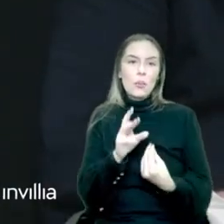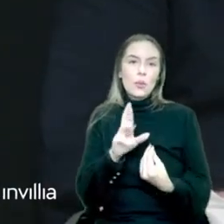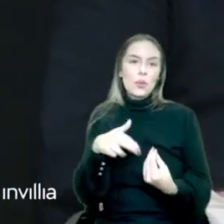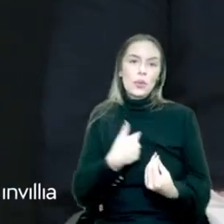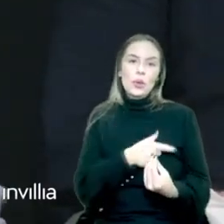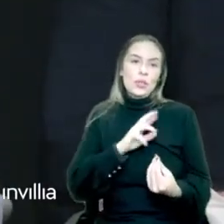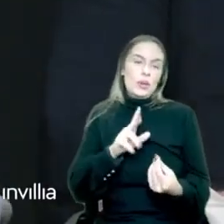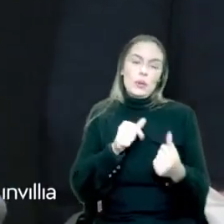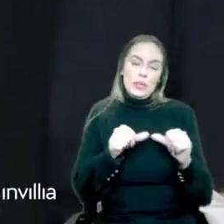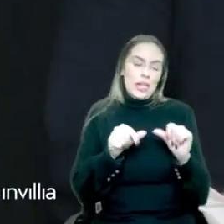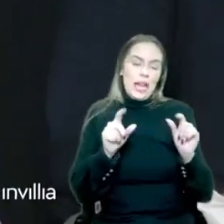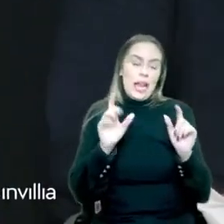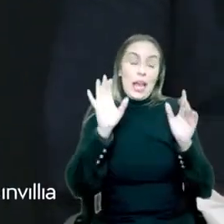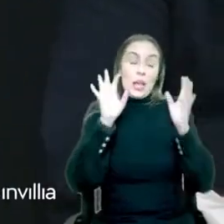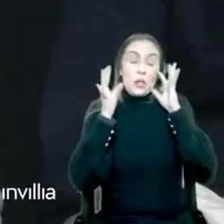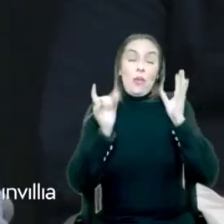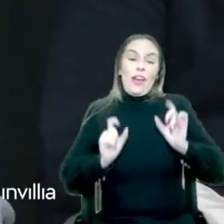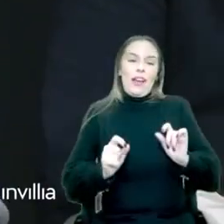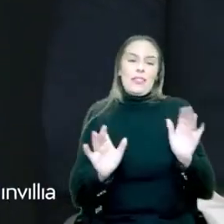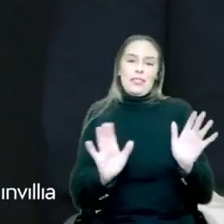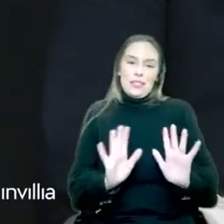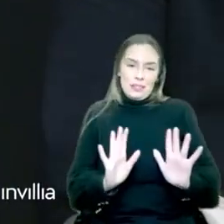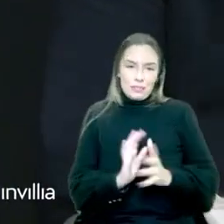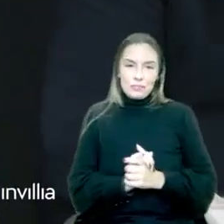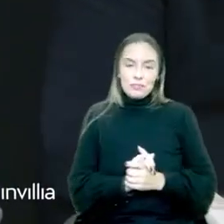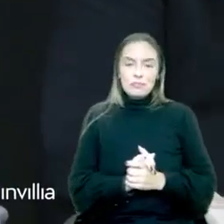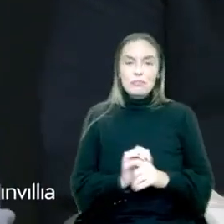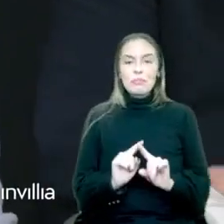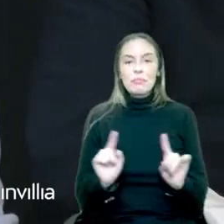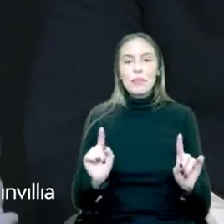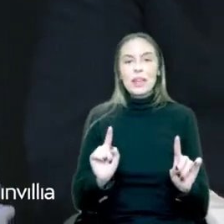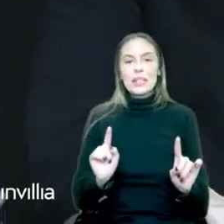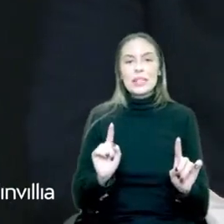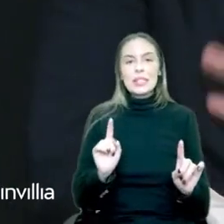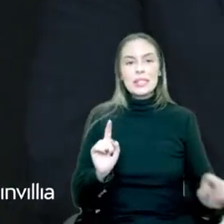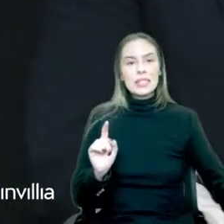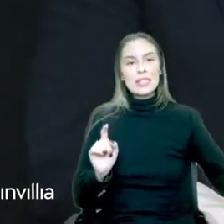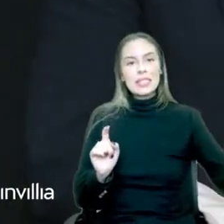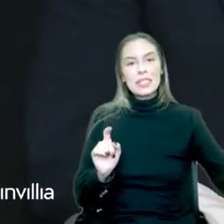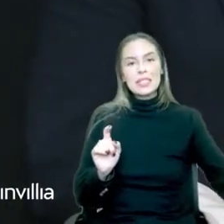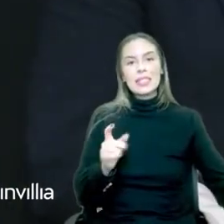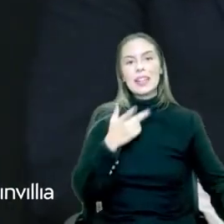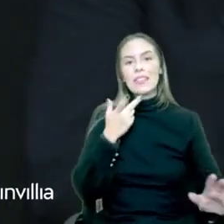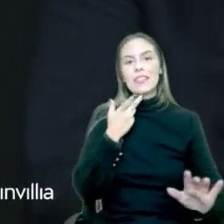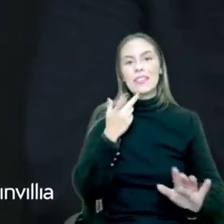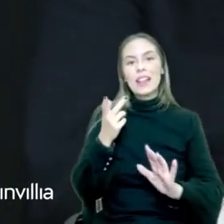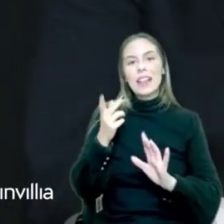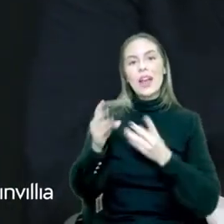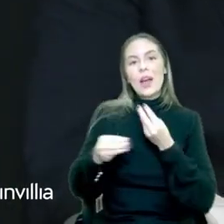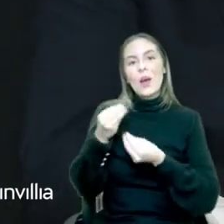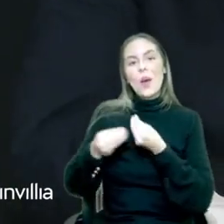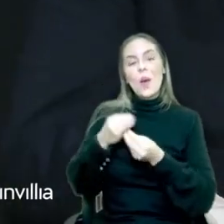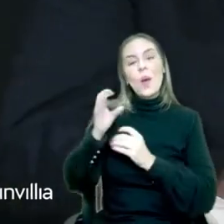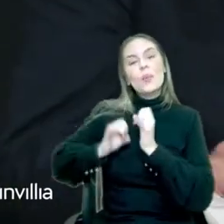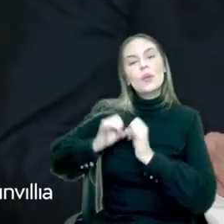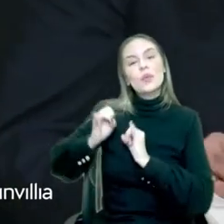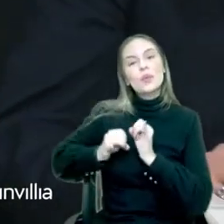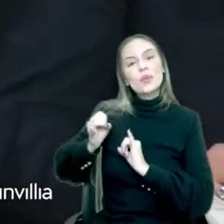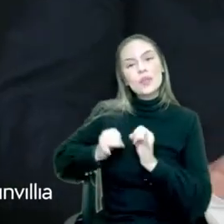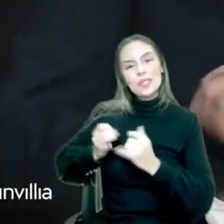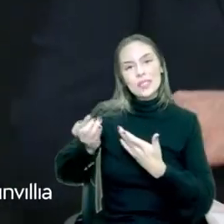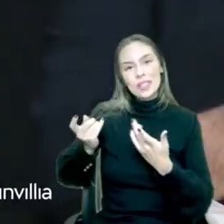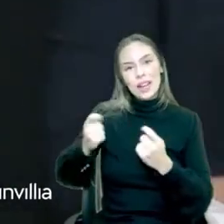doing. So definitely different. How's the retail industry? So that's right. So it's a different problem. But